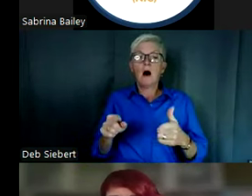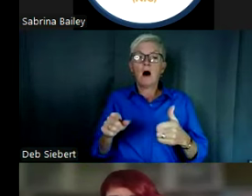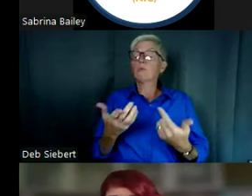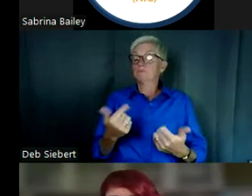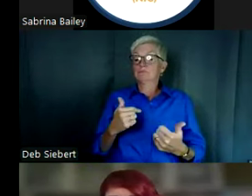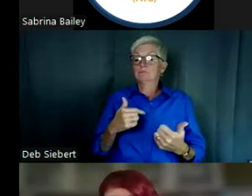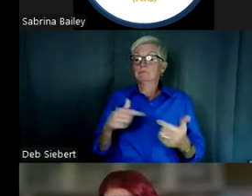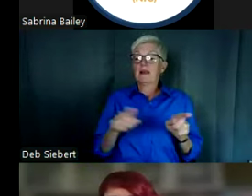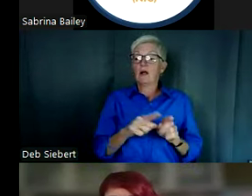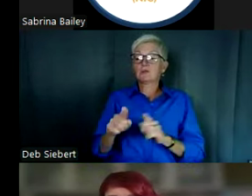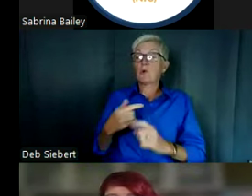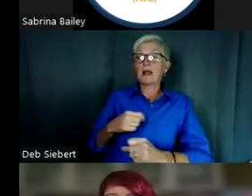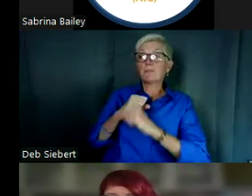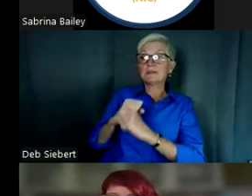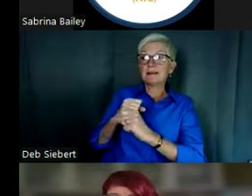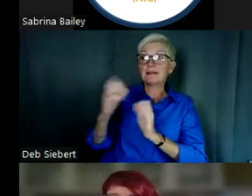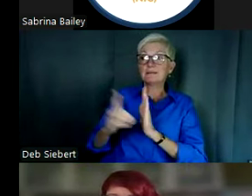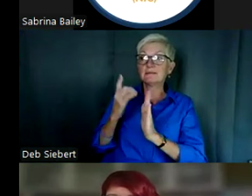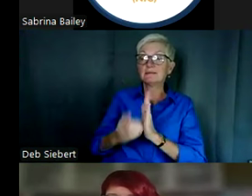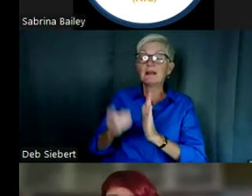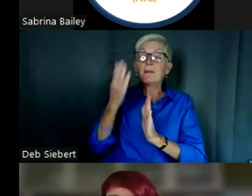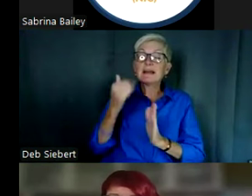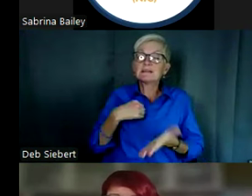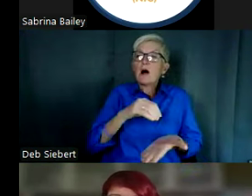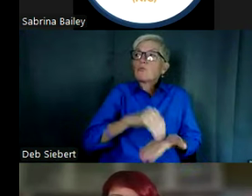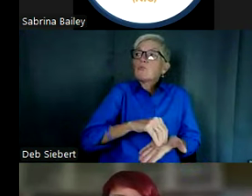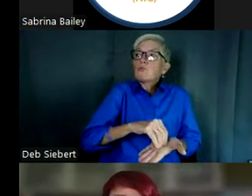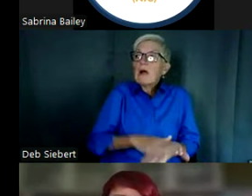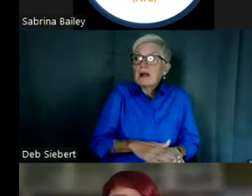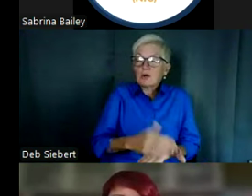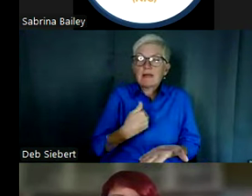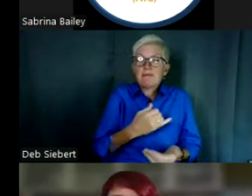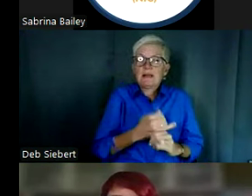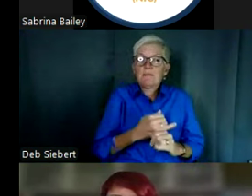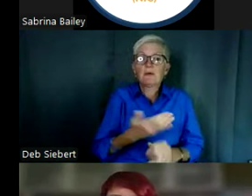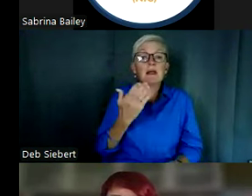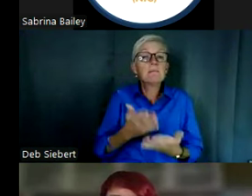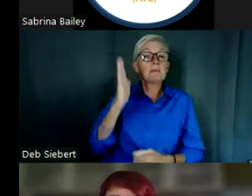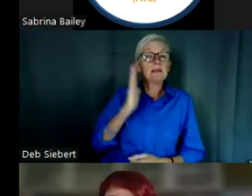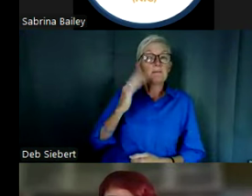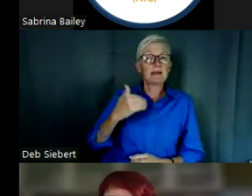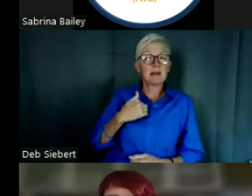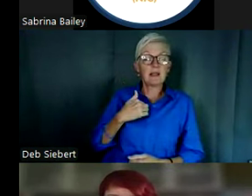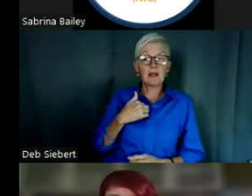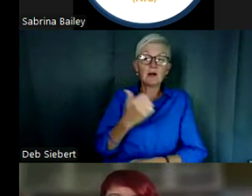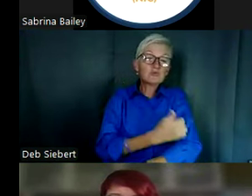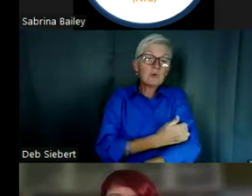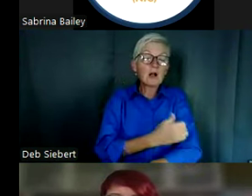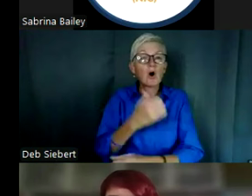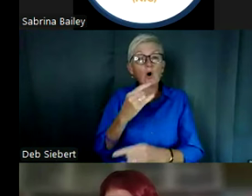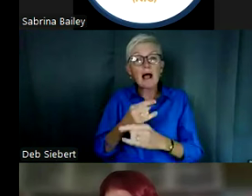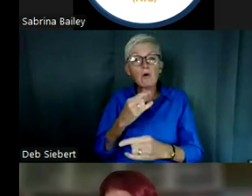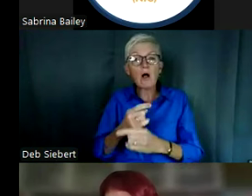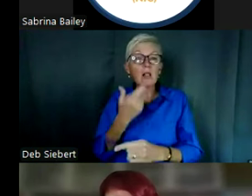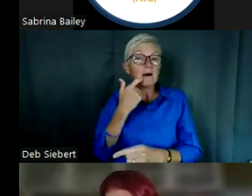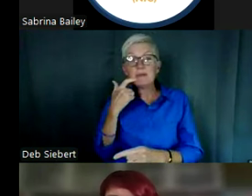on the basis of disability because of a record of having an impairment. This means in my past, I may have had a drug or alcohol abuse related issue